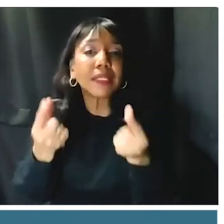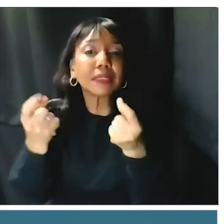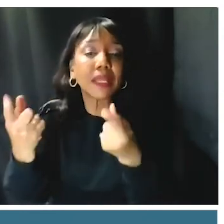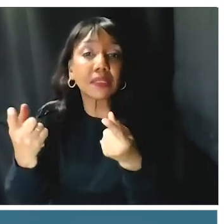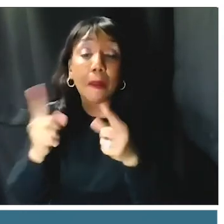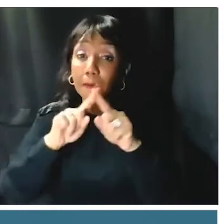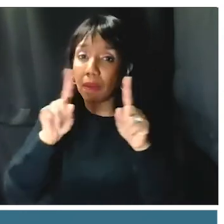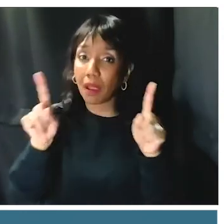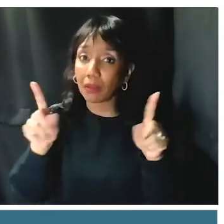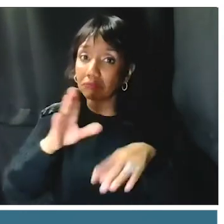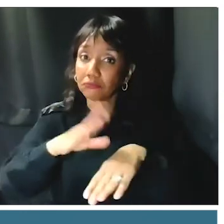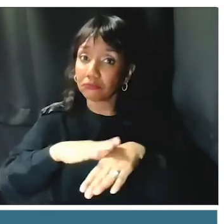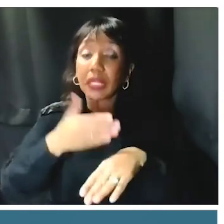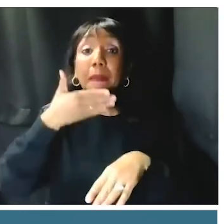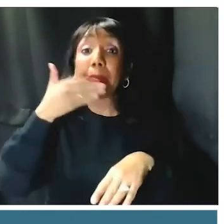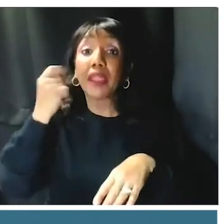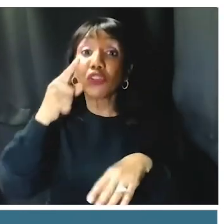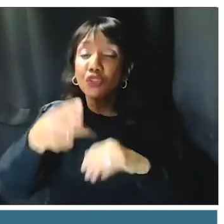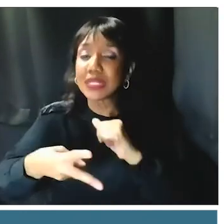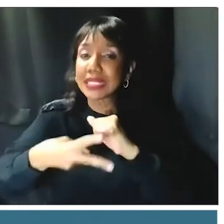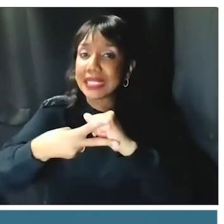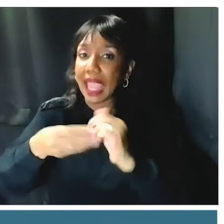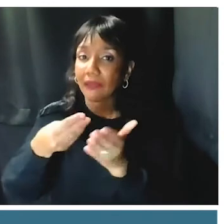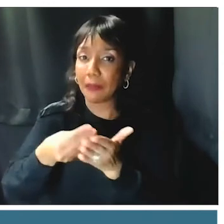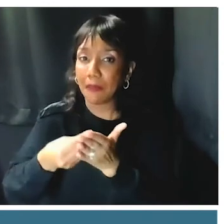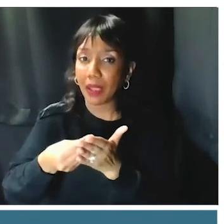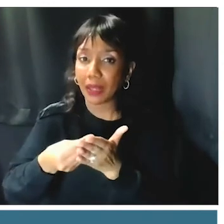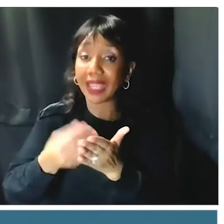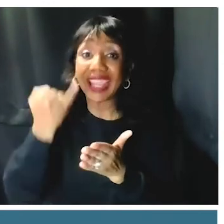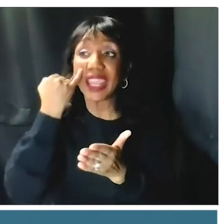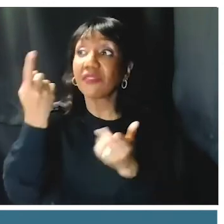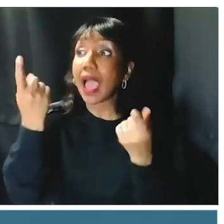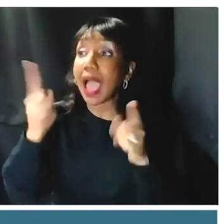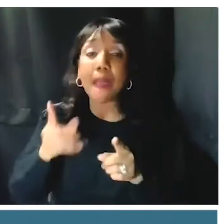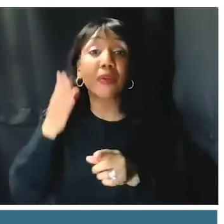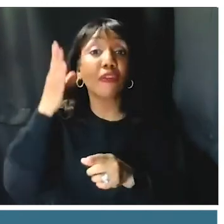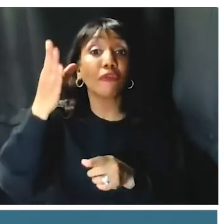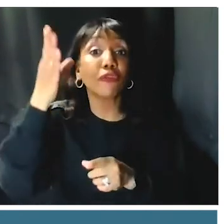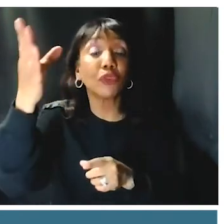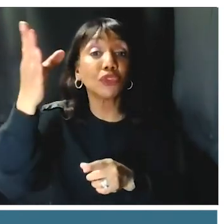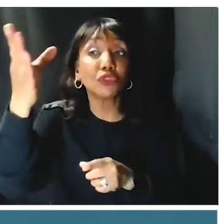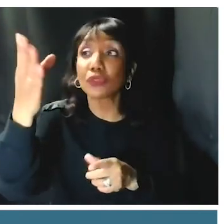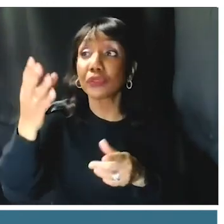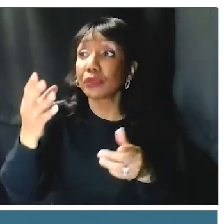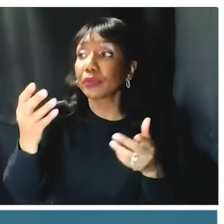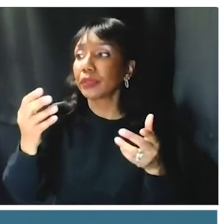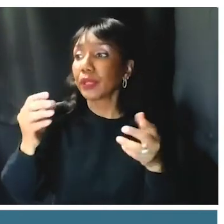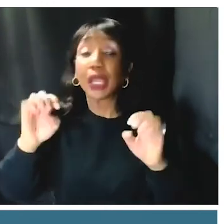expenses. However, it will be better for you to save this extra money in case you need it for an emergency.